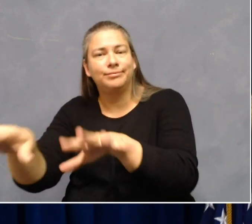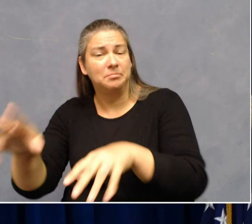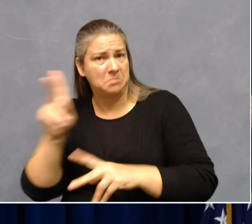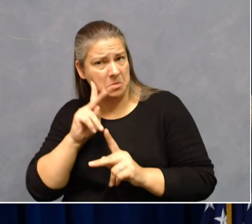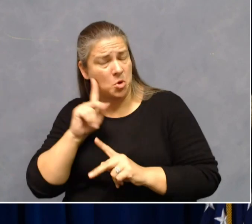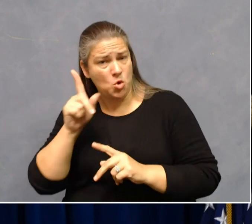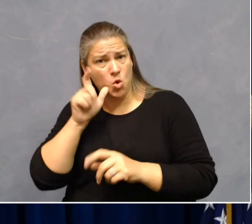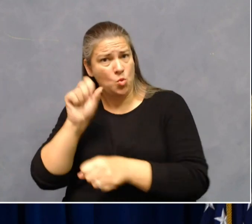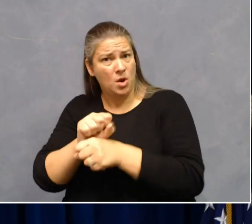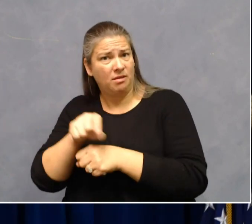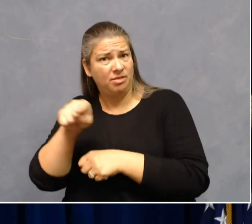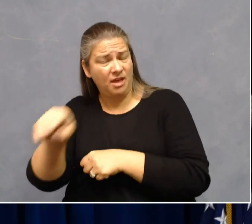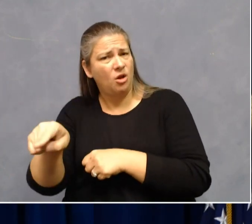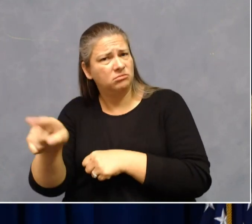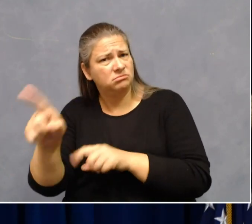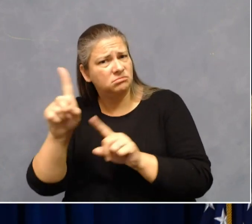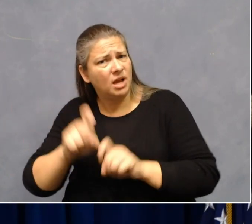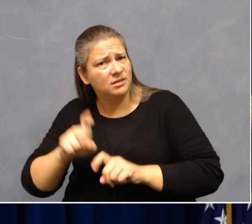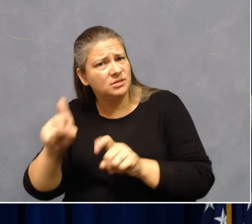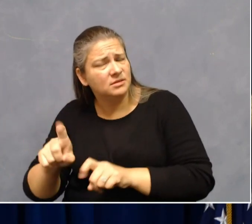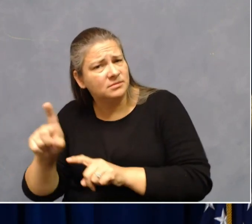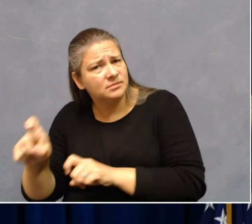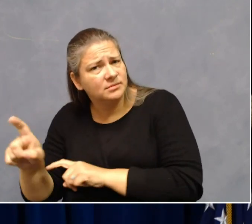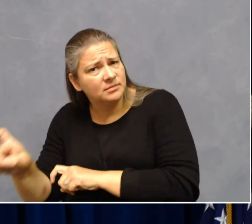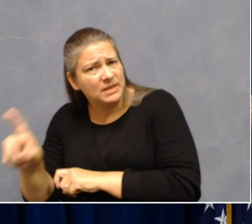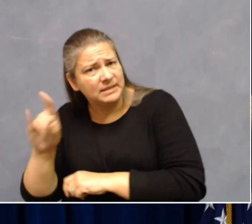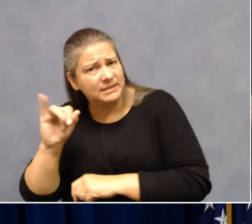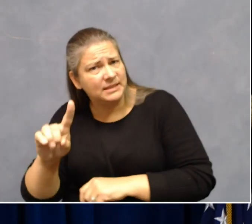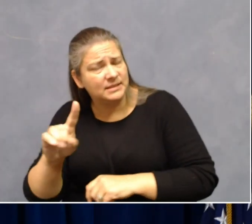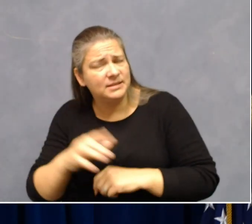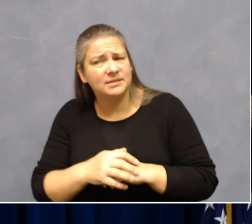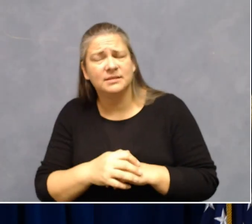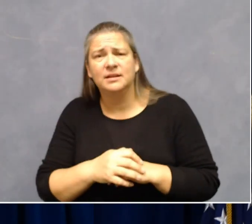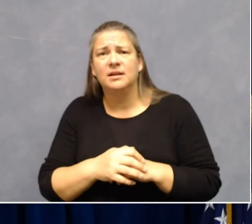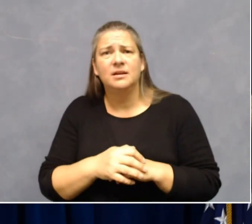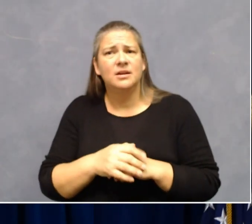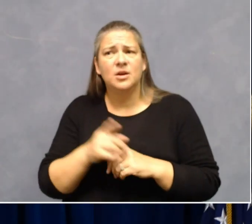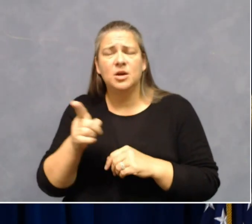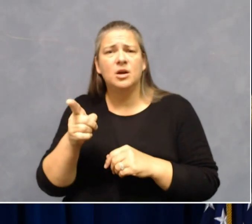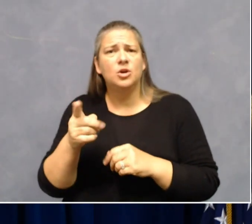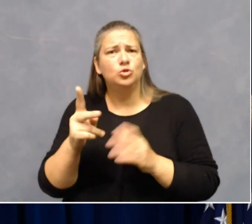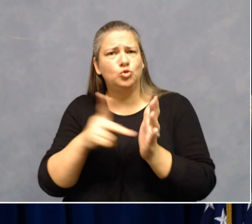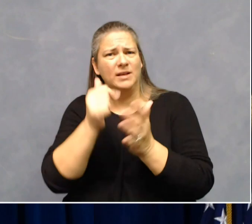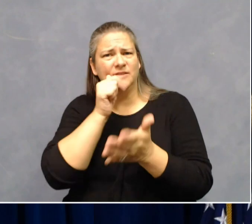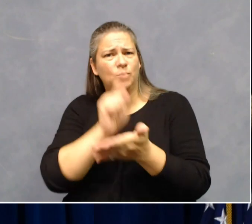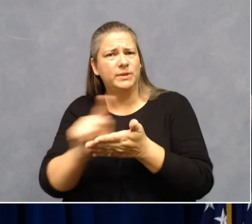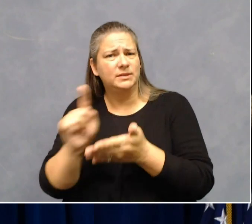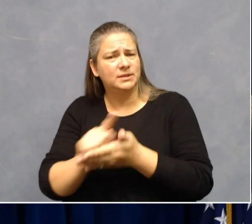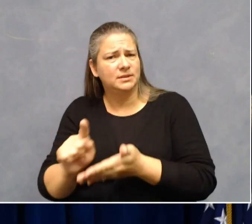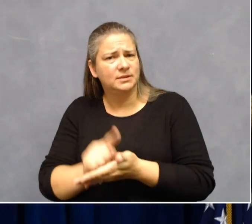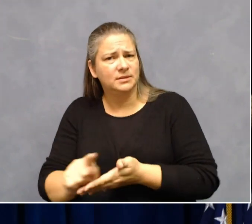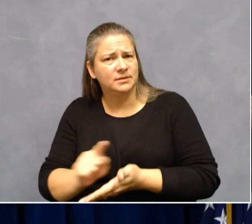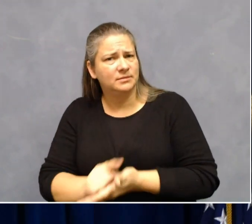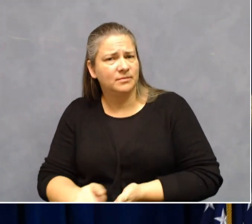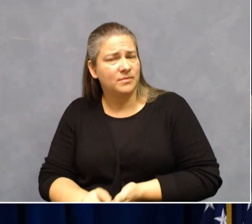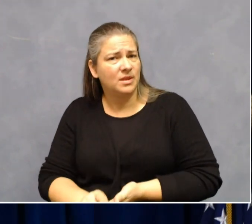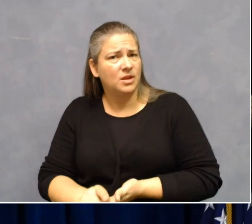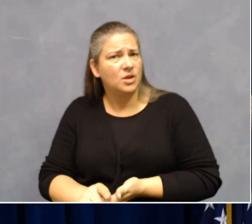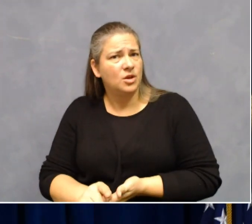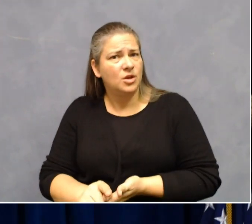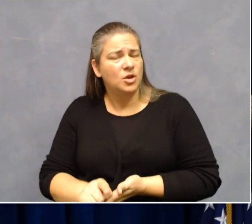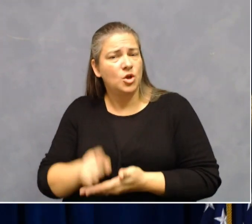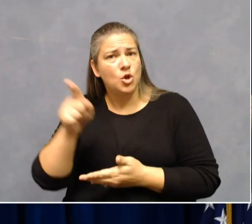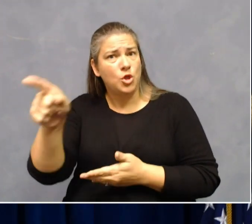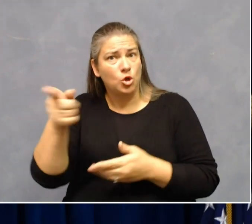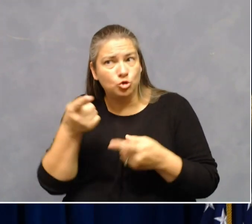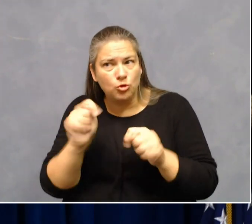long-term care employees tested at the most critical ones twice a week. They're not trying to get the virus, but when